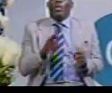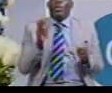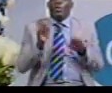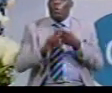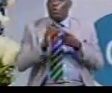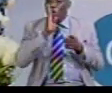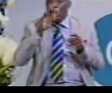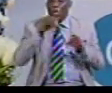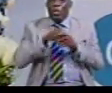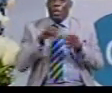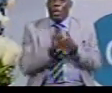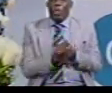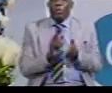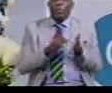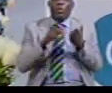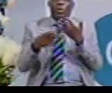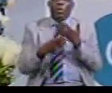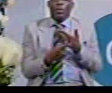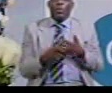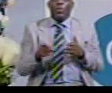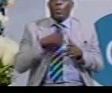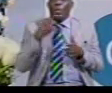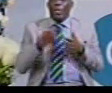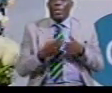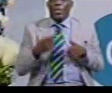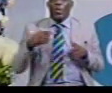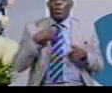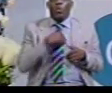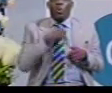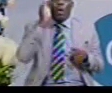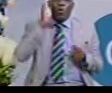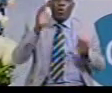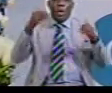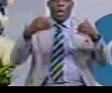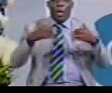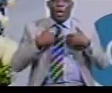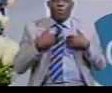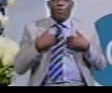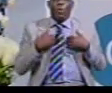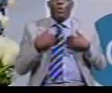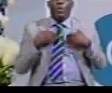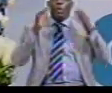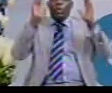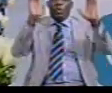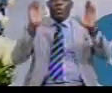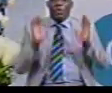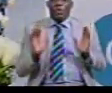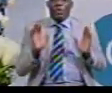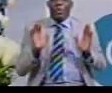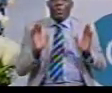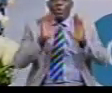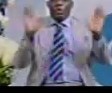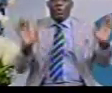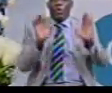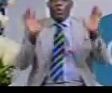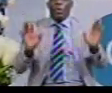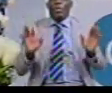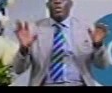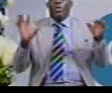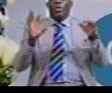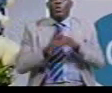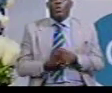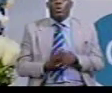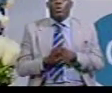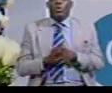la bienvenue. Then we are going to have the Sunday joint service. Et on aura le service combiné